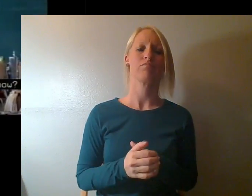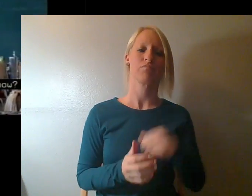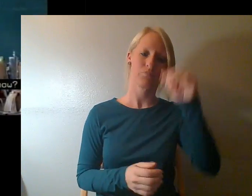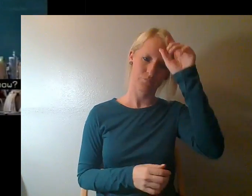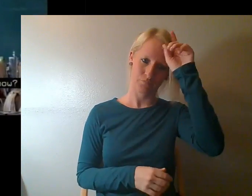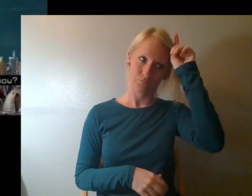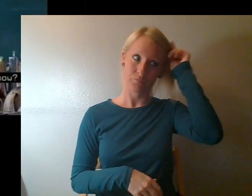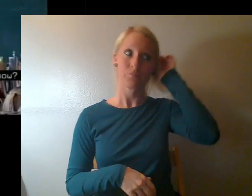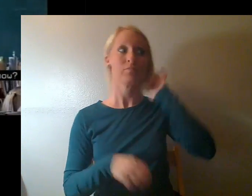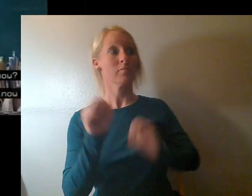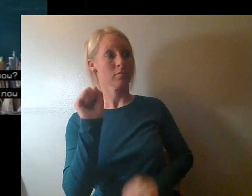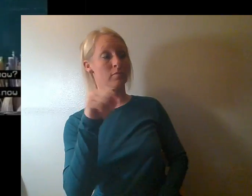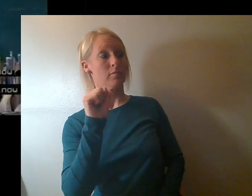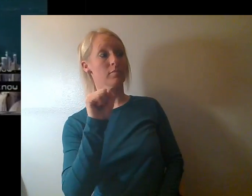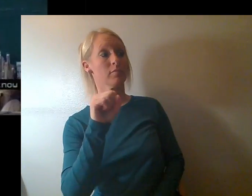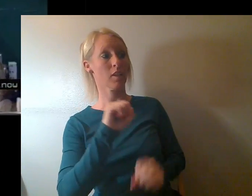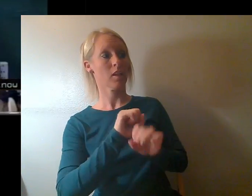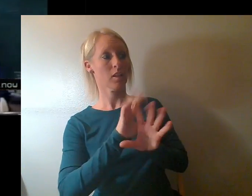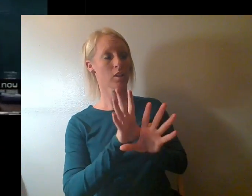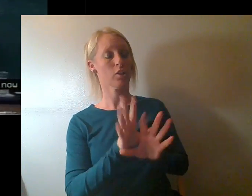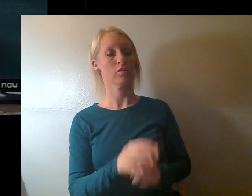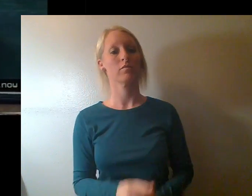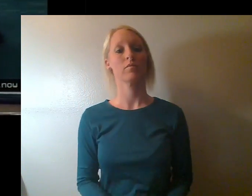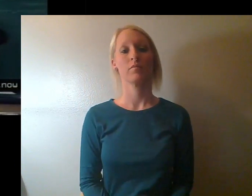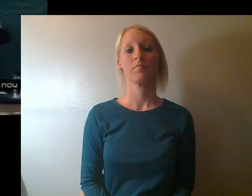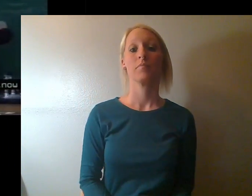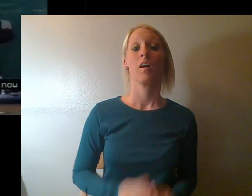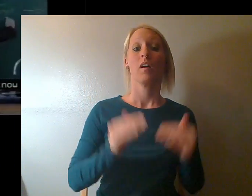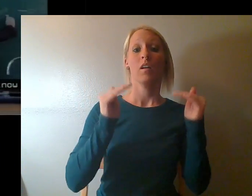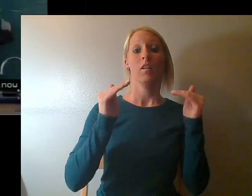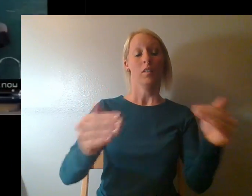All right. Does anybody happen to know the name of this process?